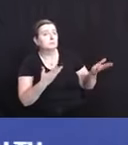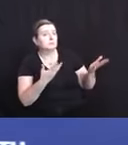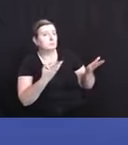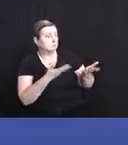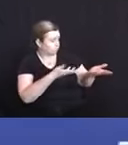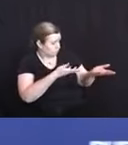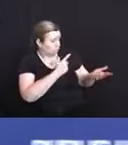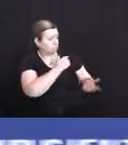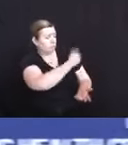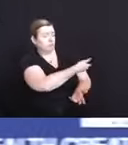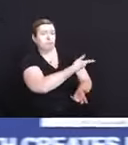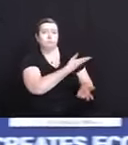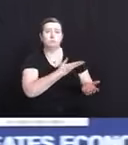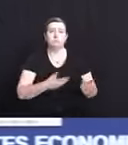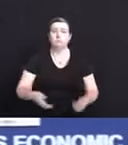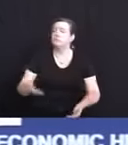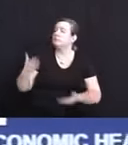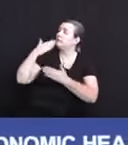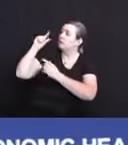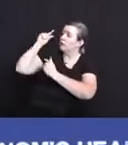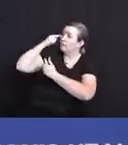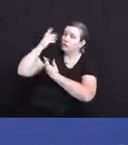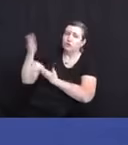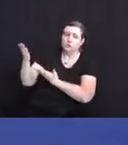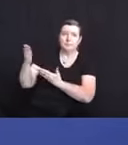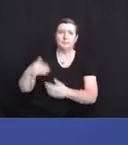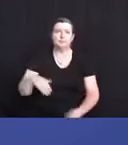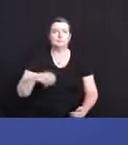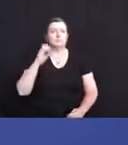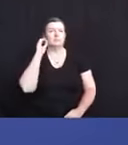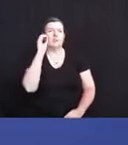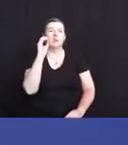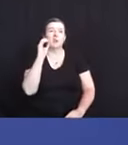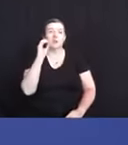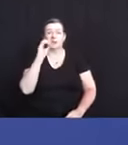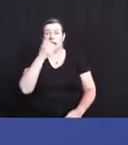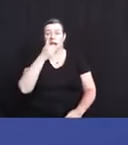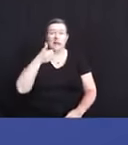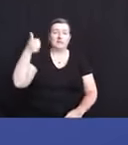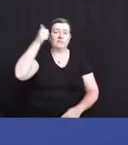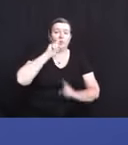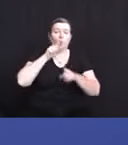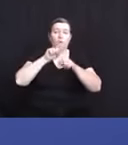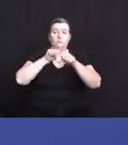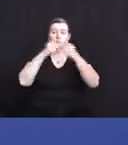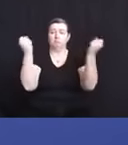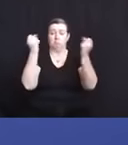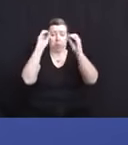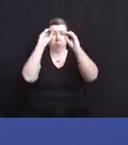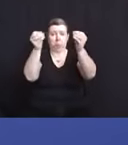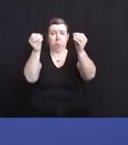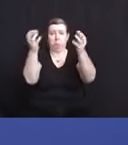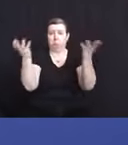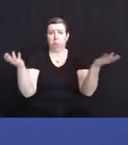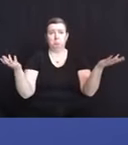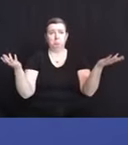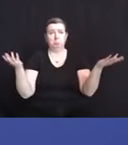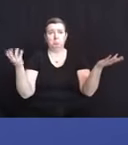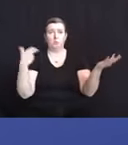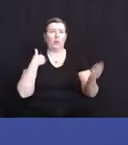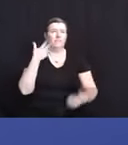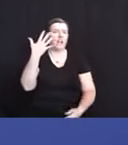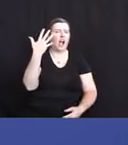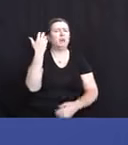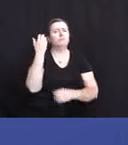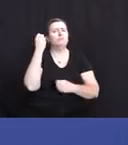Thank you, Governor. There were 0 executive order violations last night issued. I think 5 protests scheduled